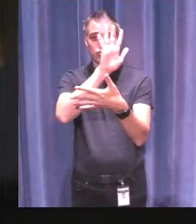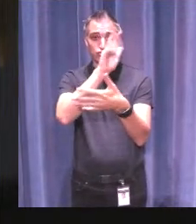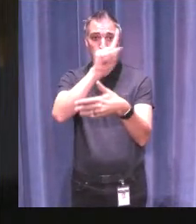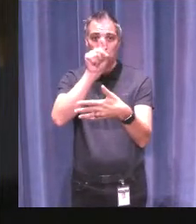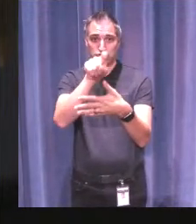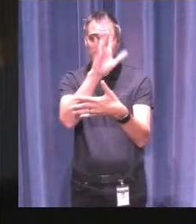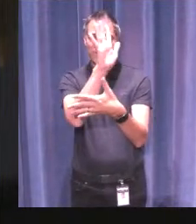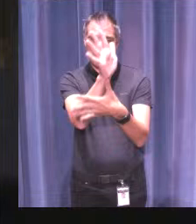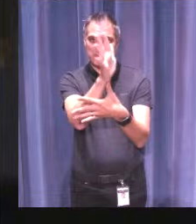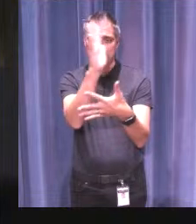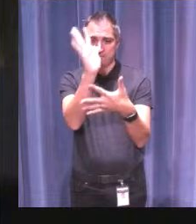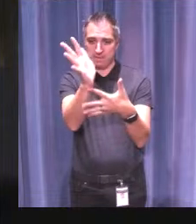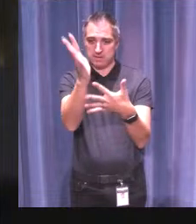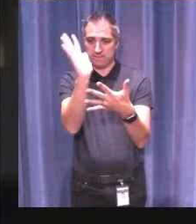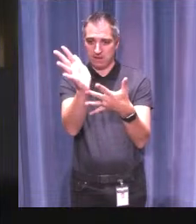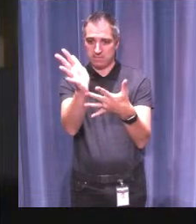for.